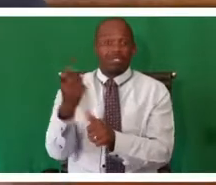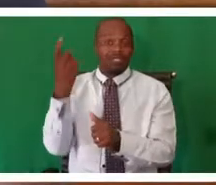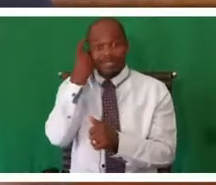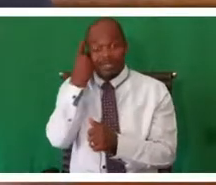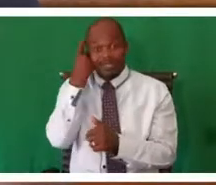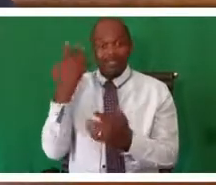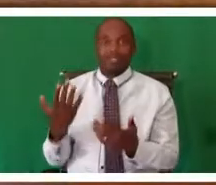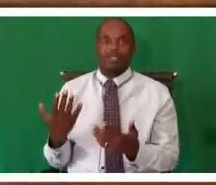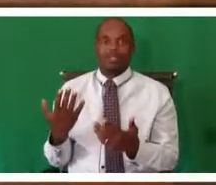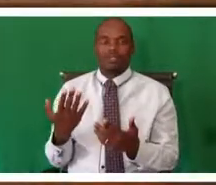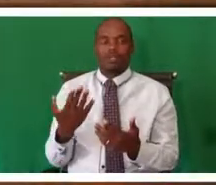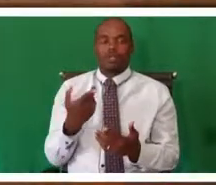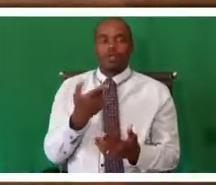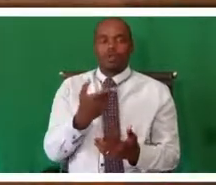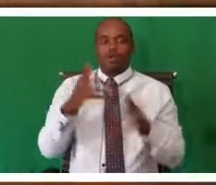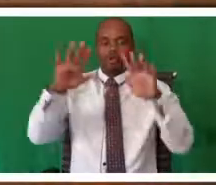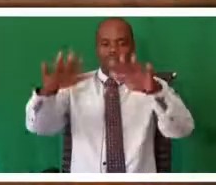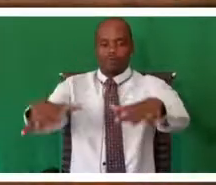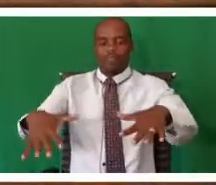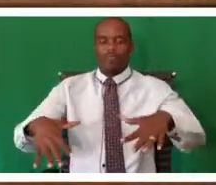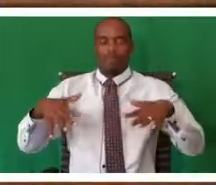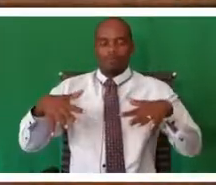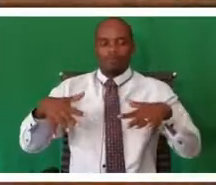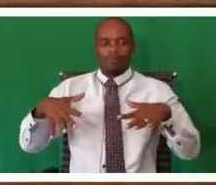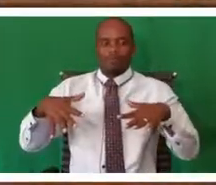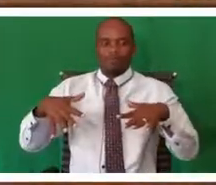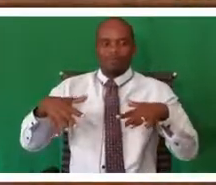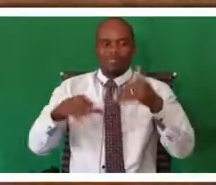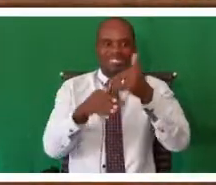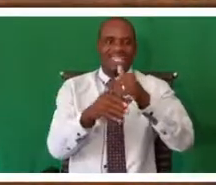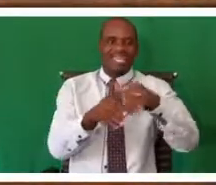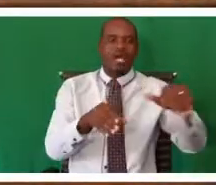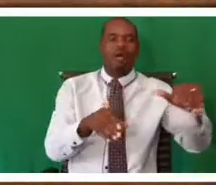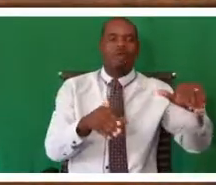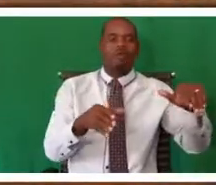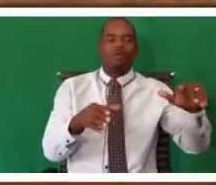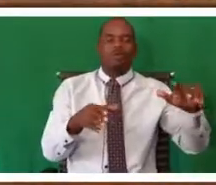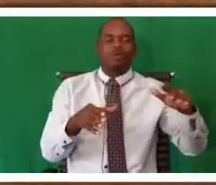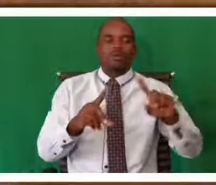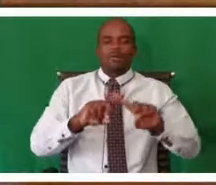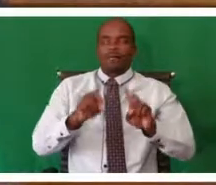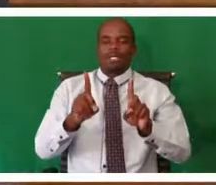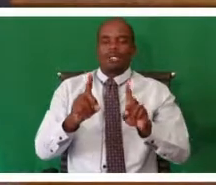is out, but we will continue nonetheless.